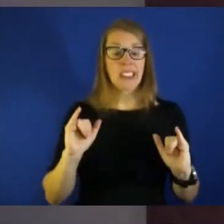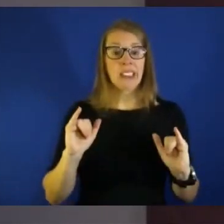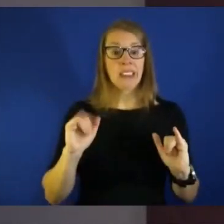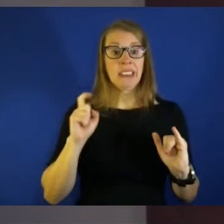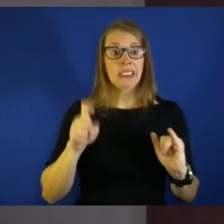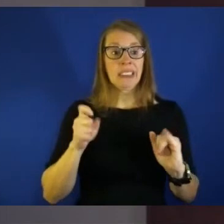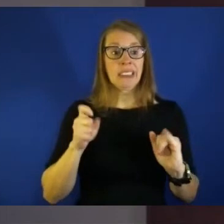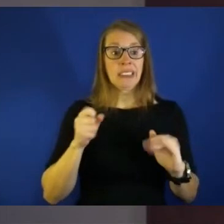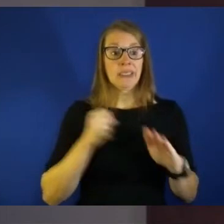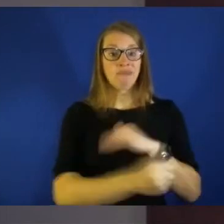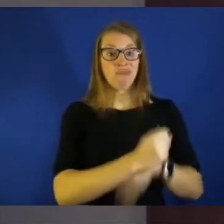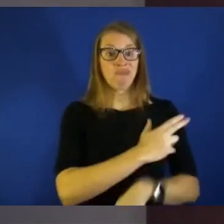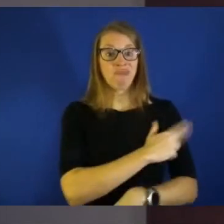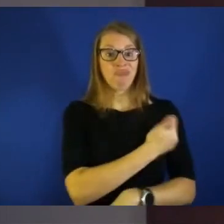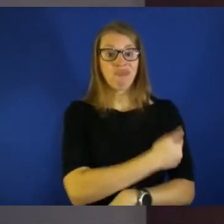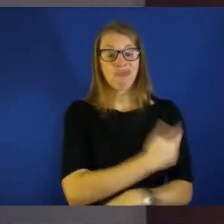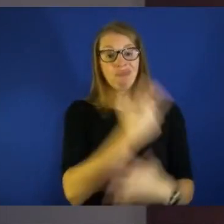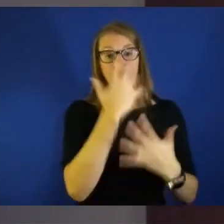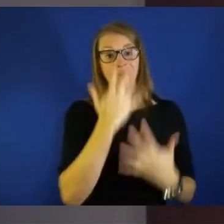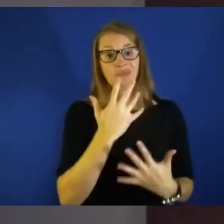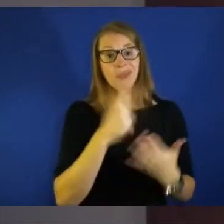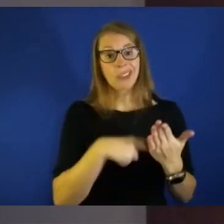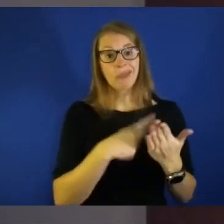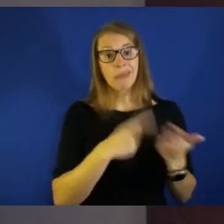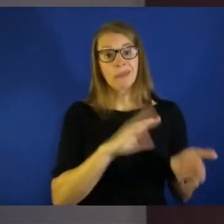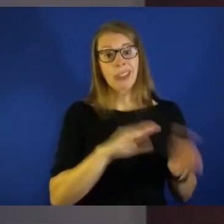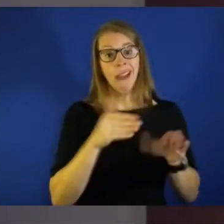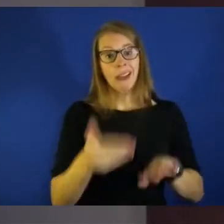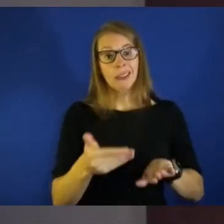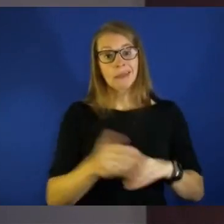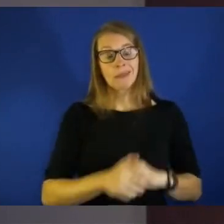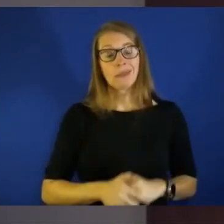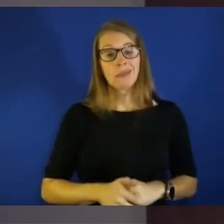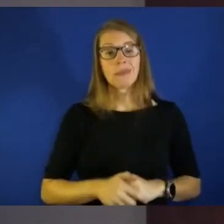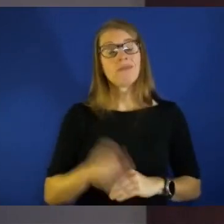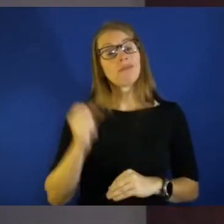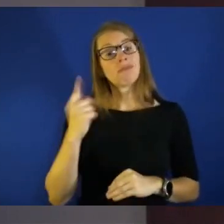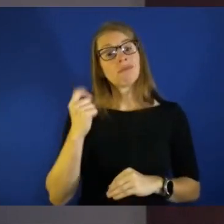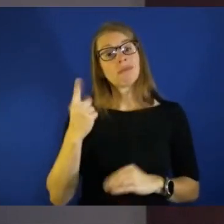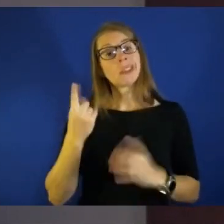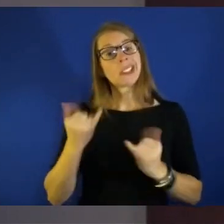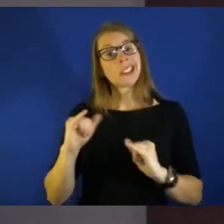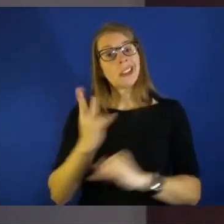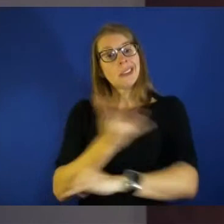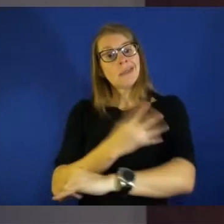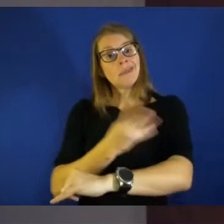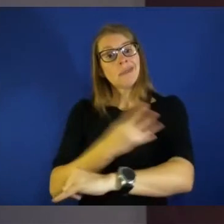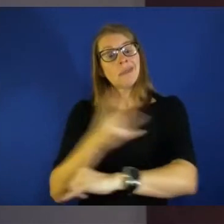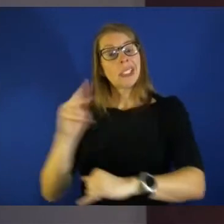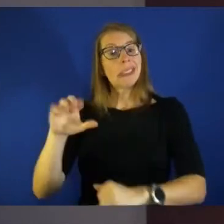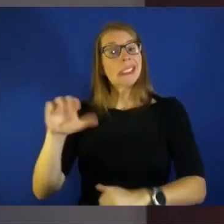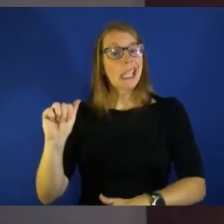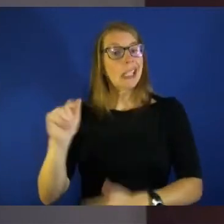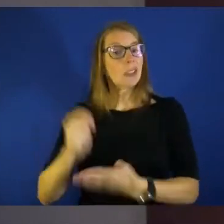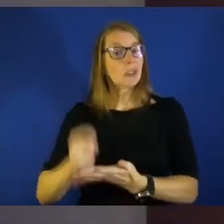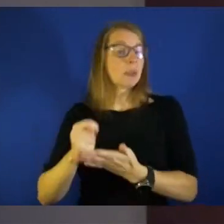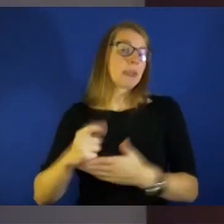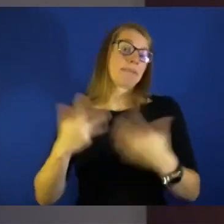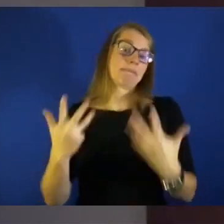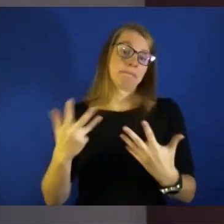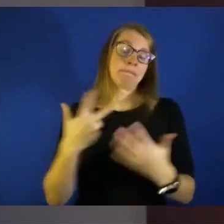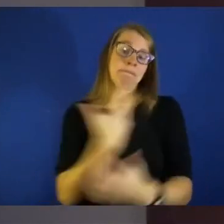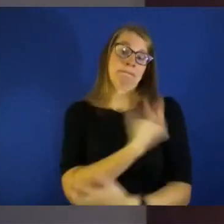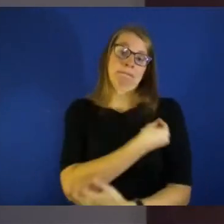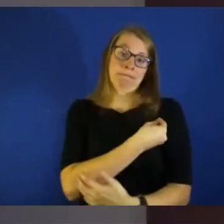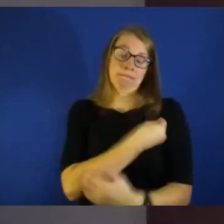still even unfortunately sometimes die despite these treatments. So, again, vaccination is the way to go,